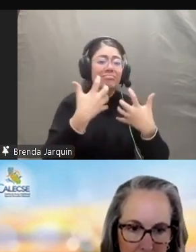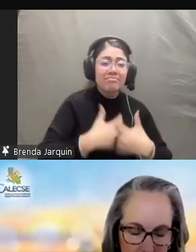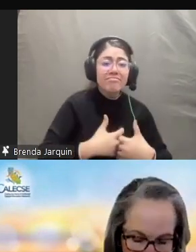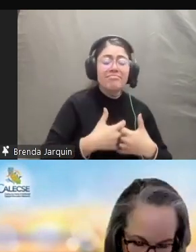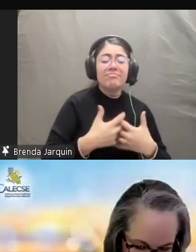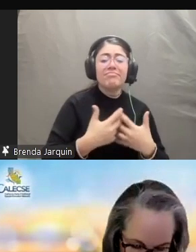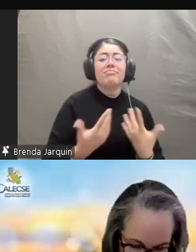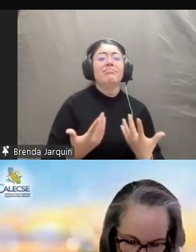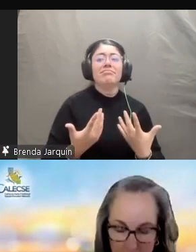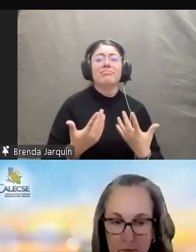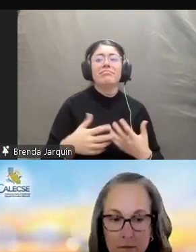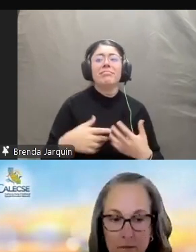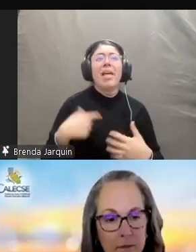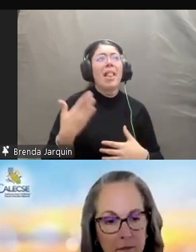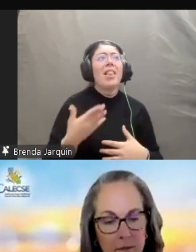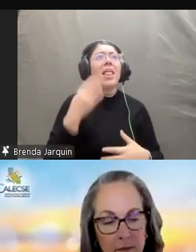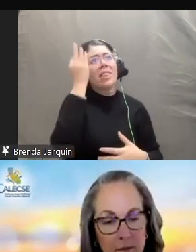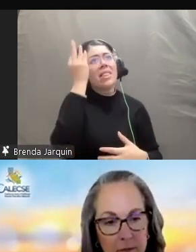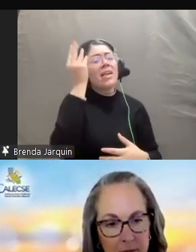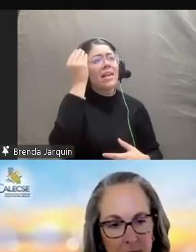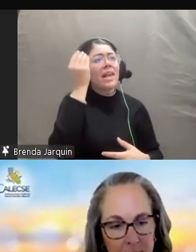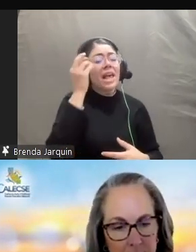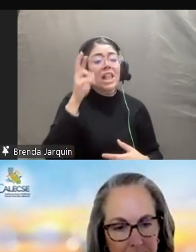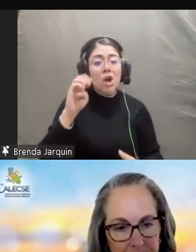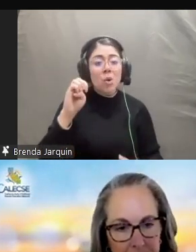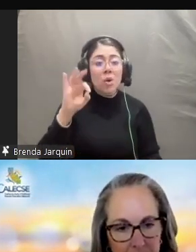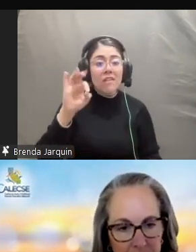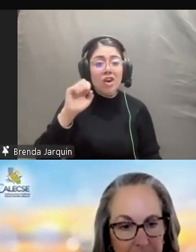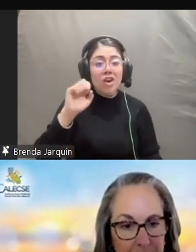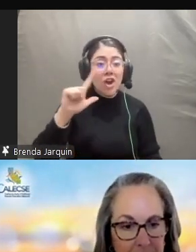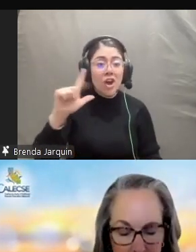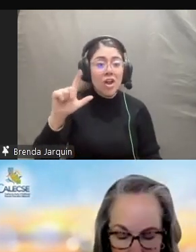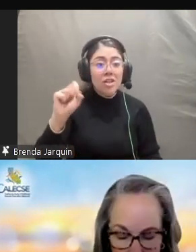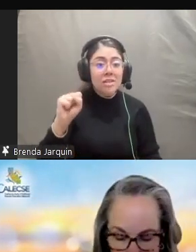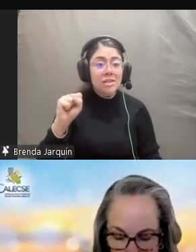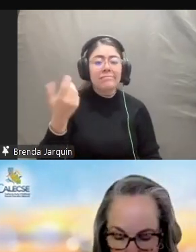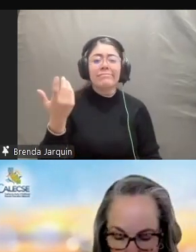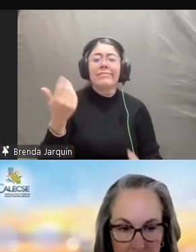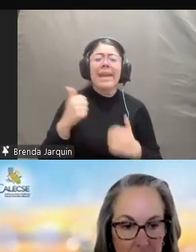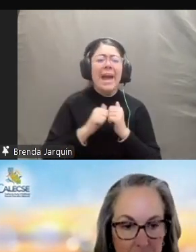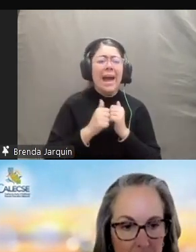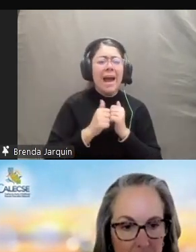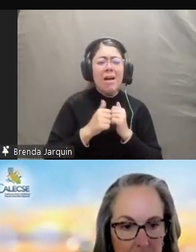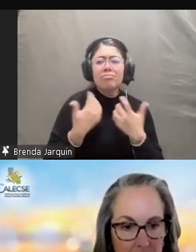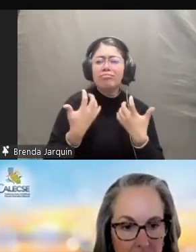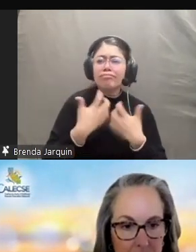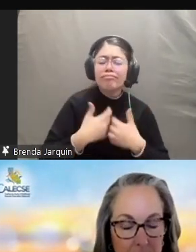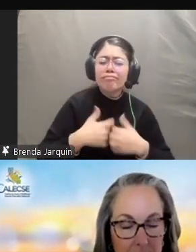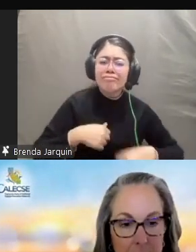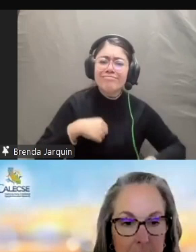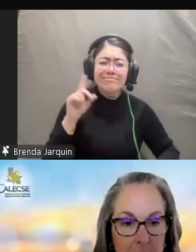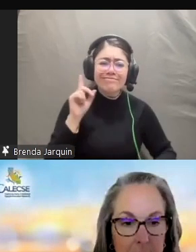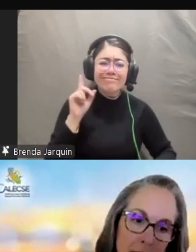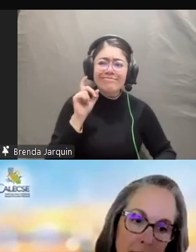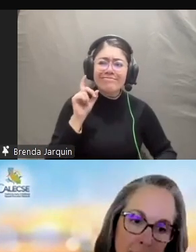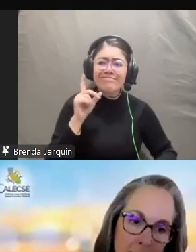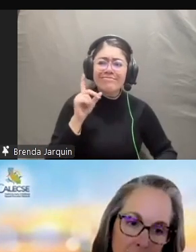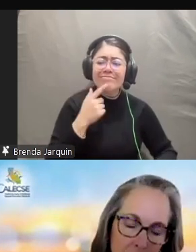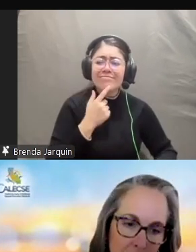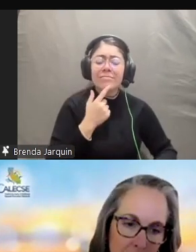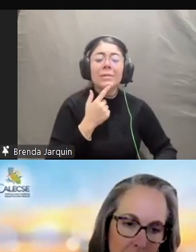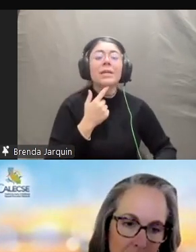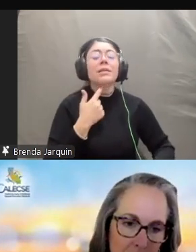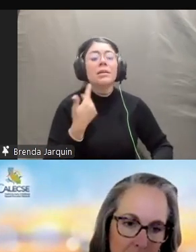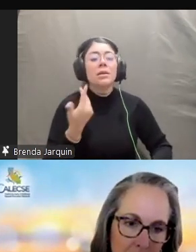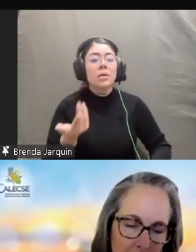So in our area, we've had some generic intake emails created because, this